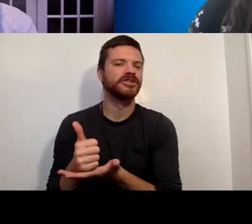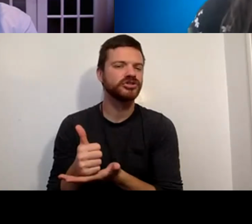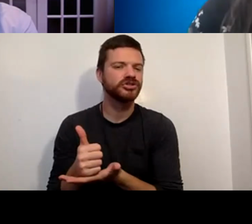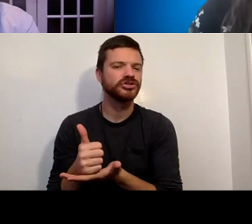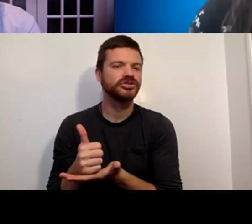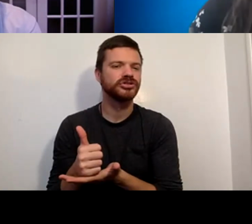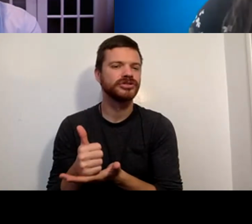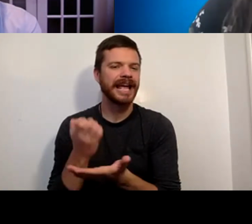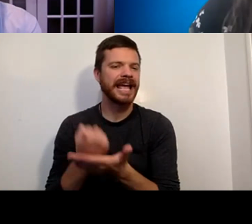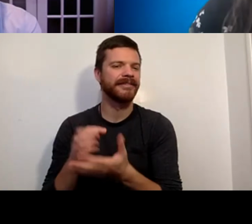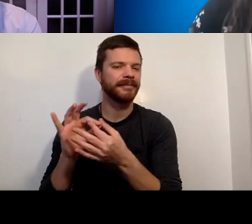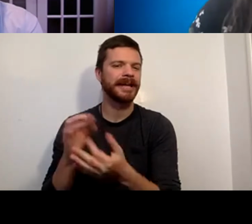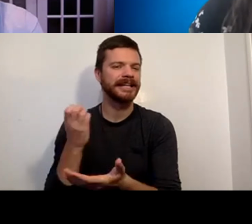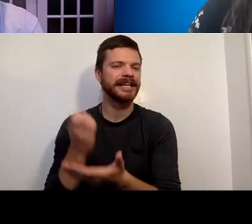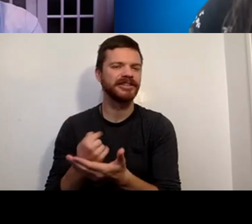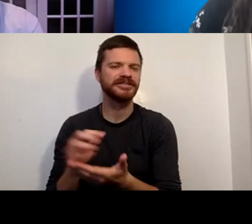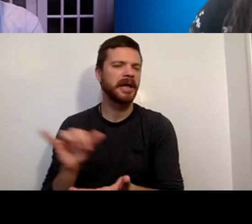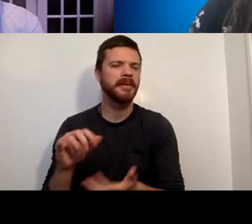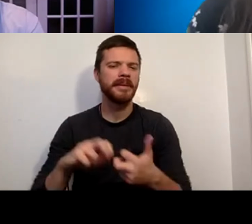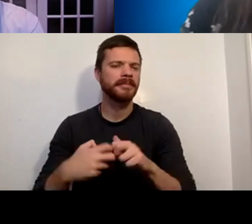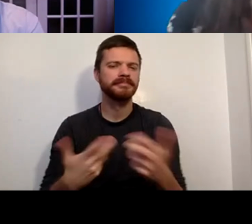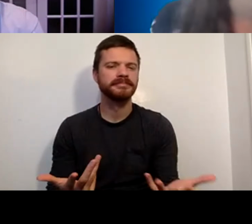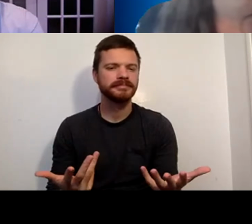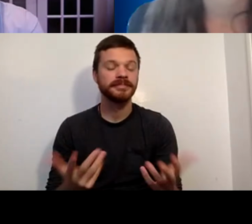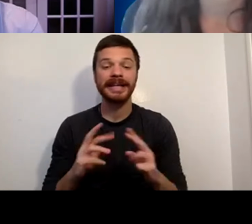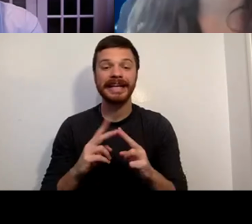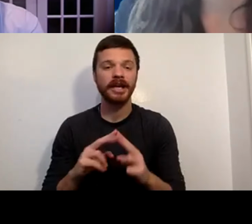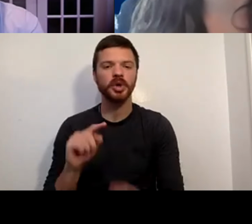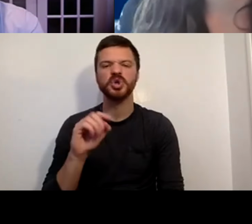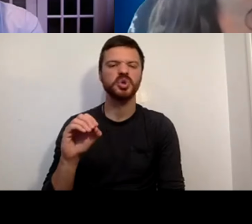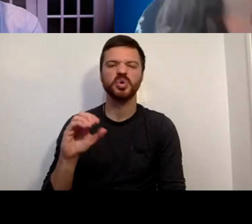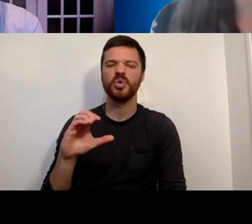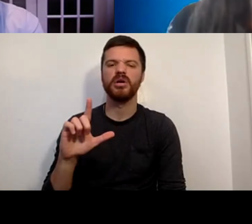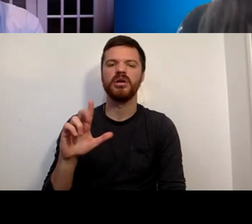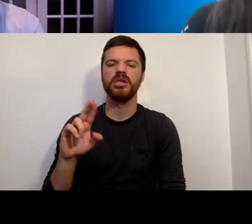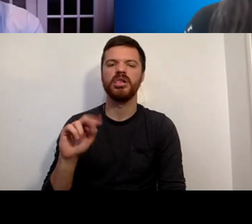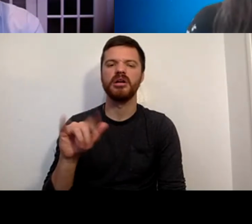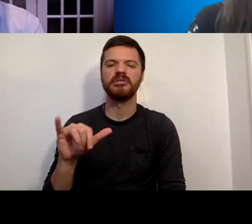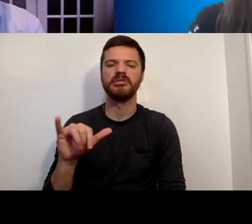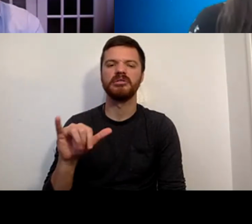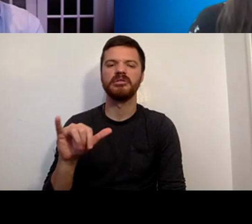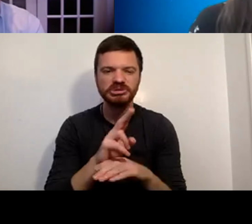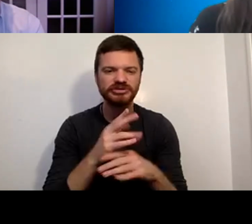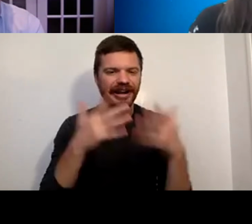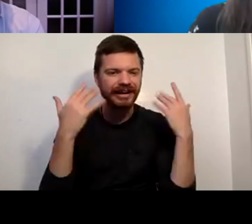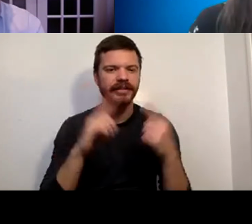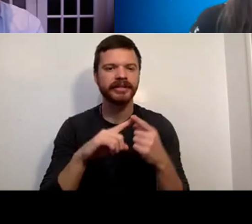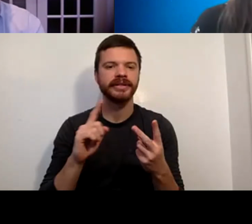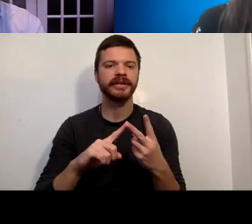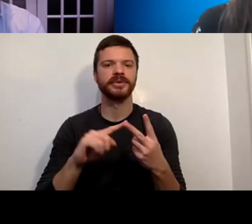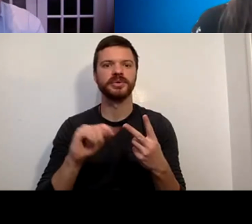evidence-based interventions, and that they're often either too clunky and not user-friendly or too expensive. And so we're sort